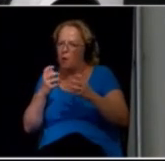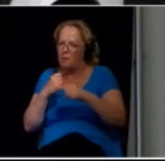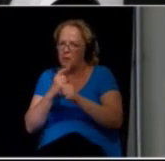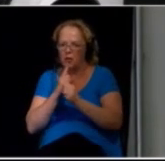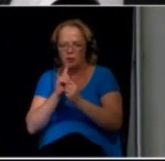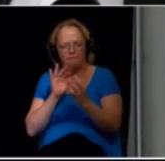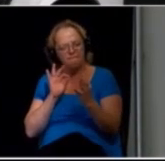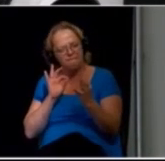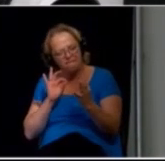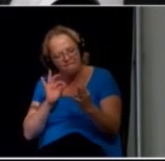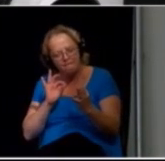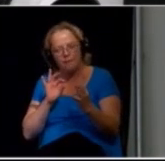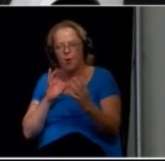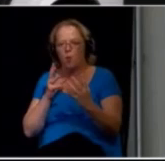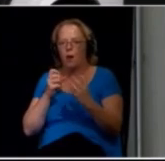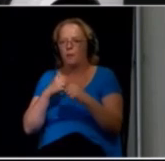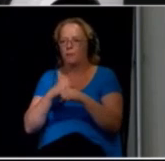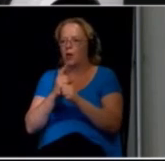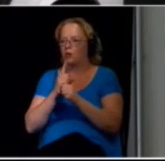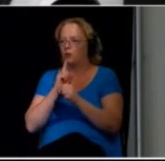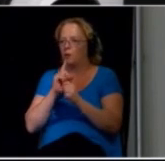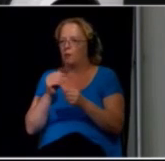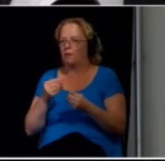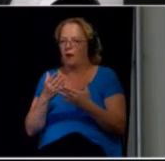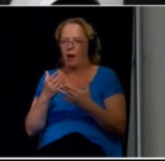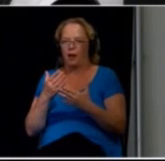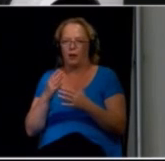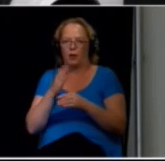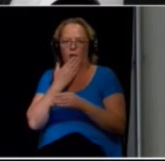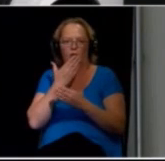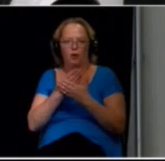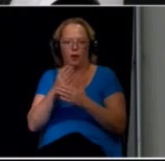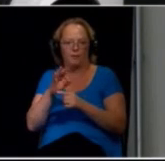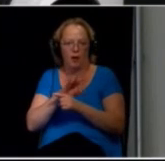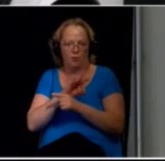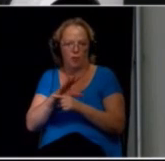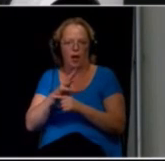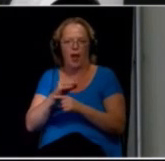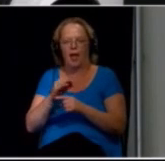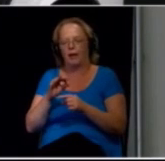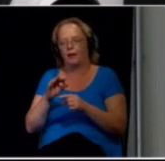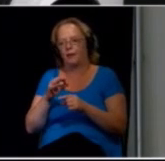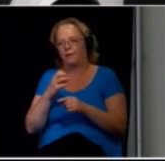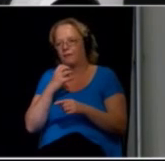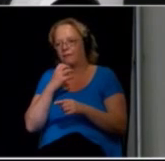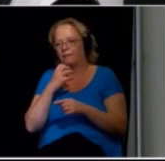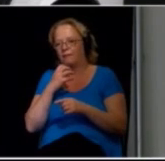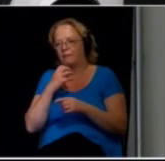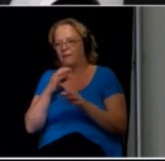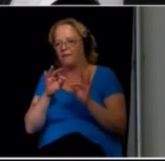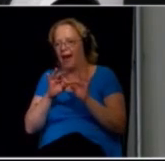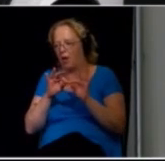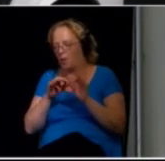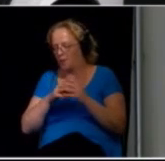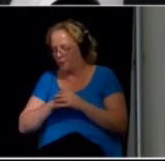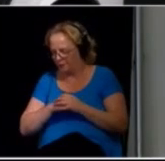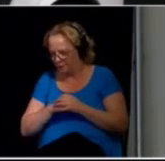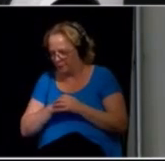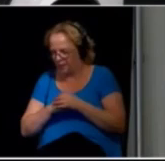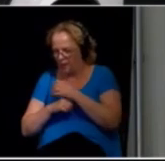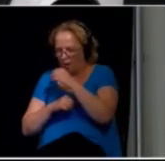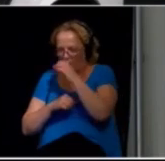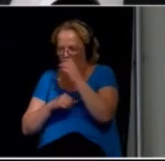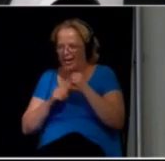true functionality and true value improvement, and versus just sort of feeling gimmicky. It's got to be